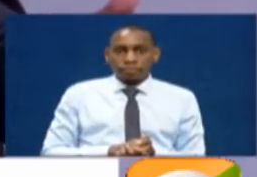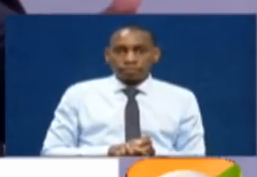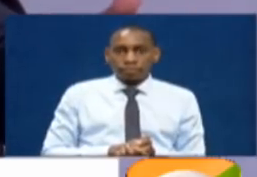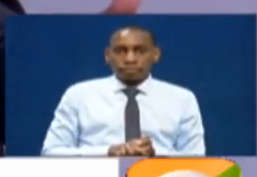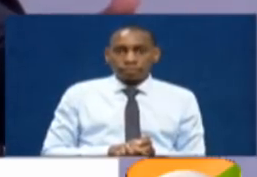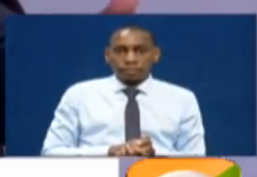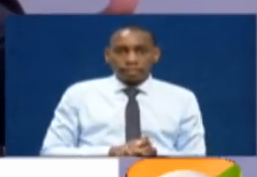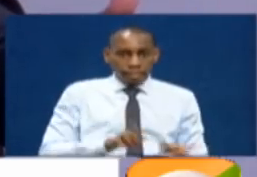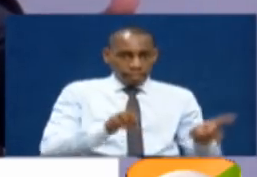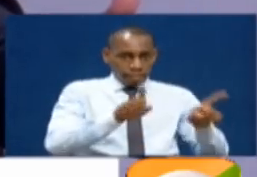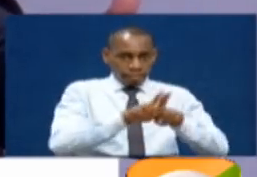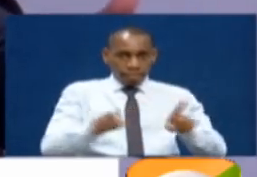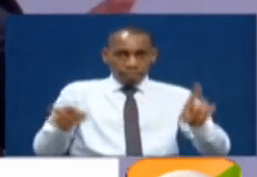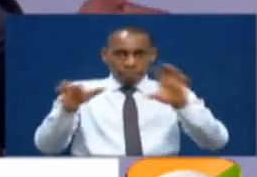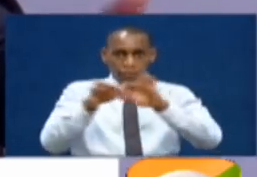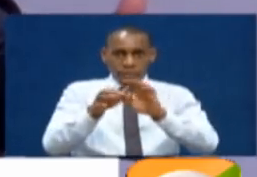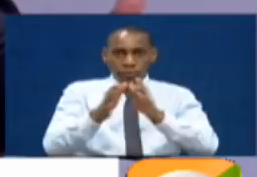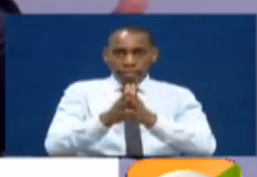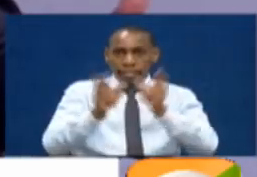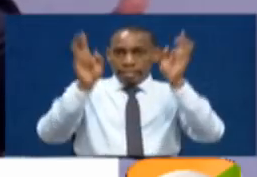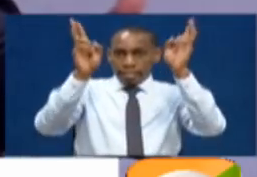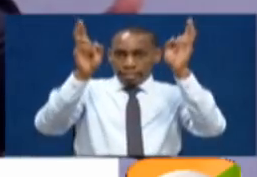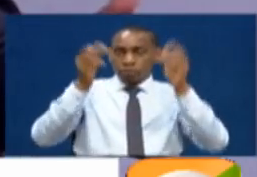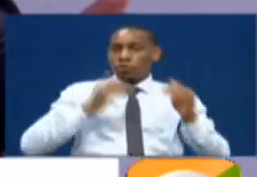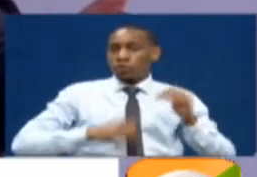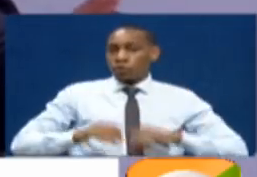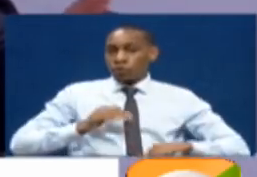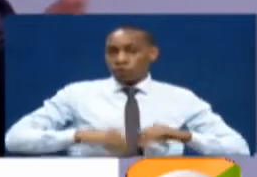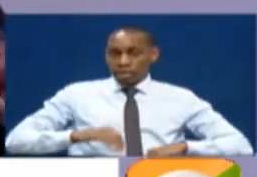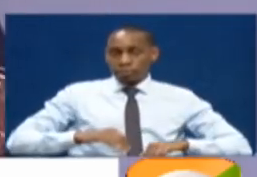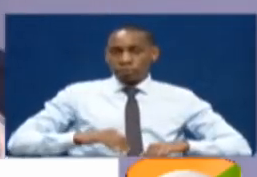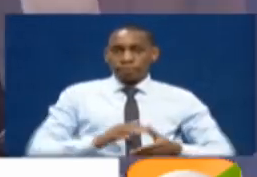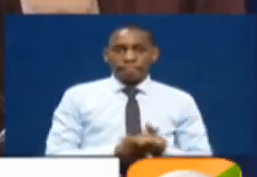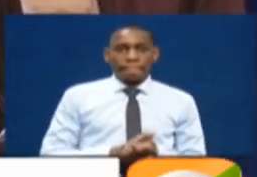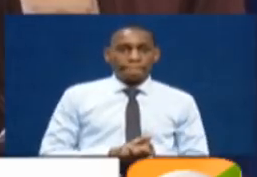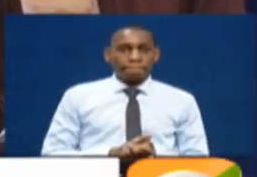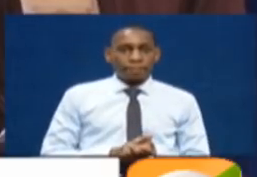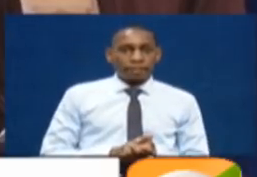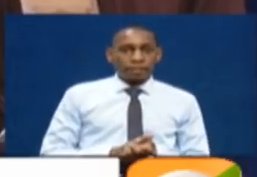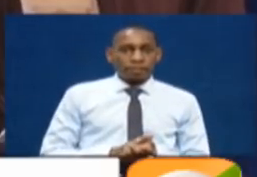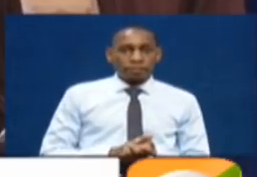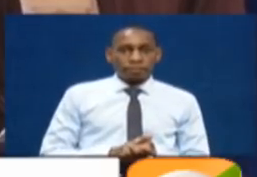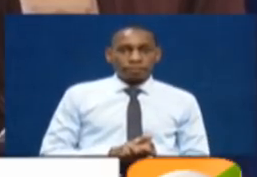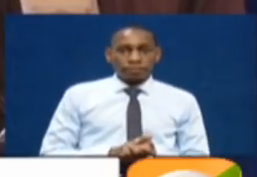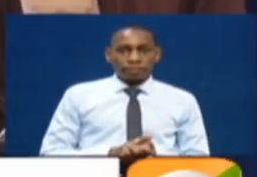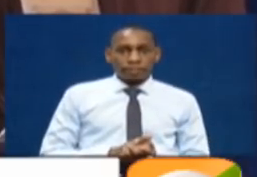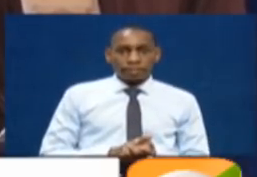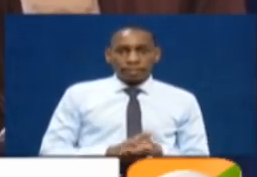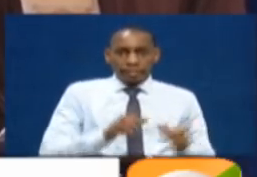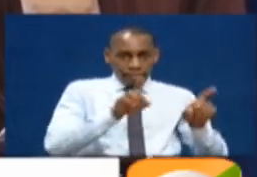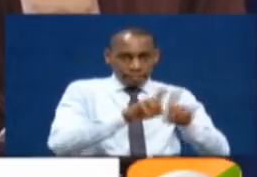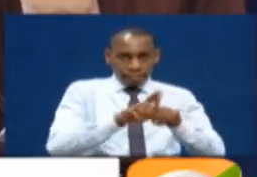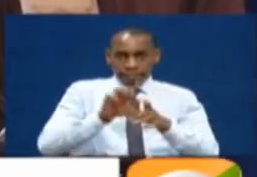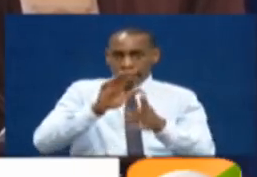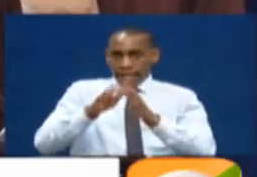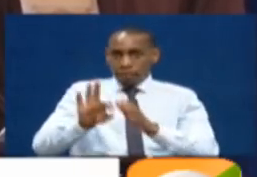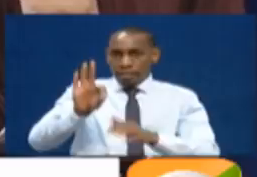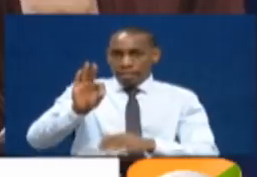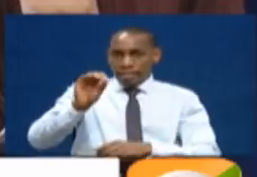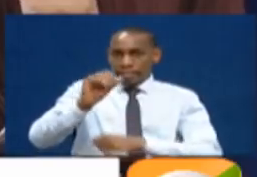running parallel to matters of corruption at the same time. So when you look at it, it's as if almost 30 years